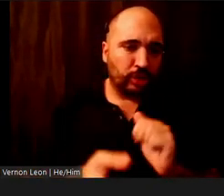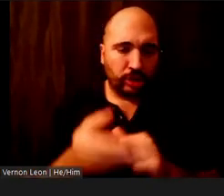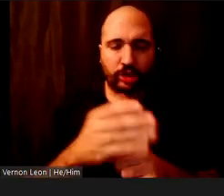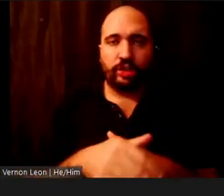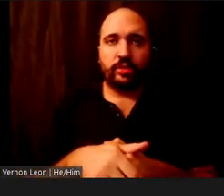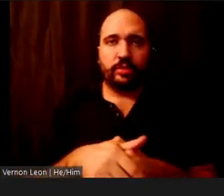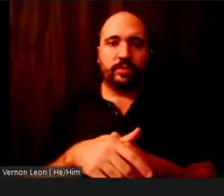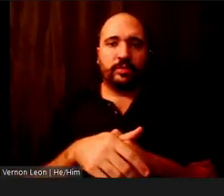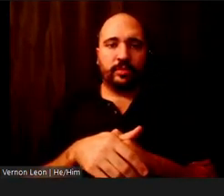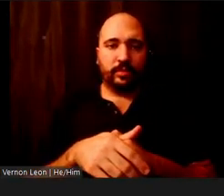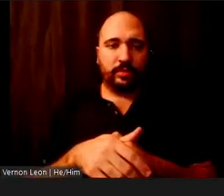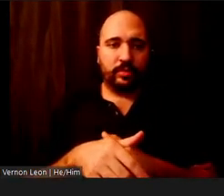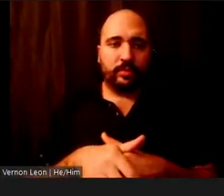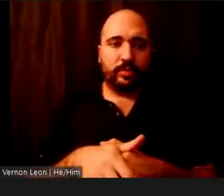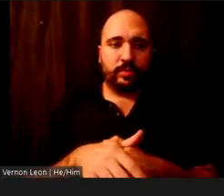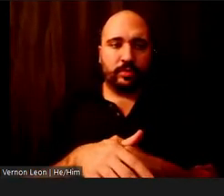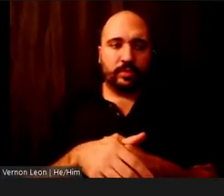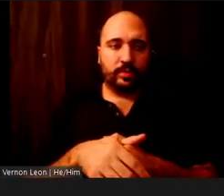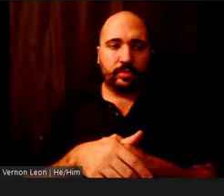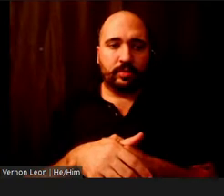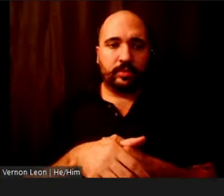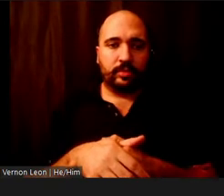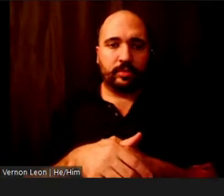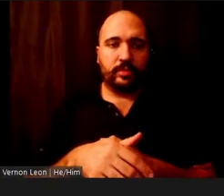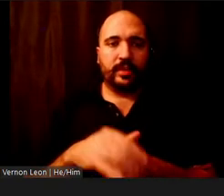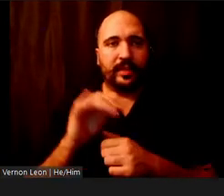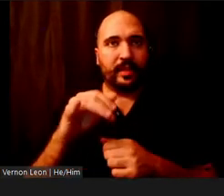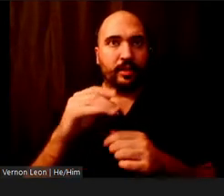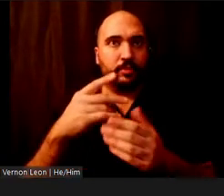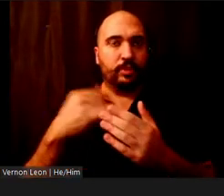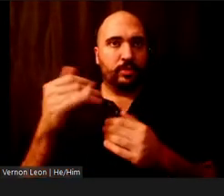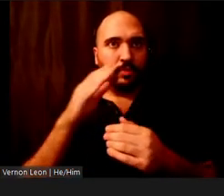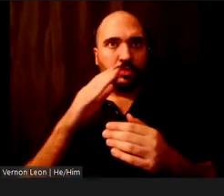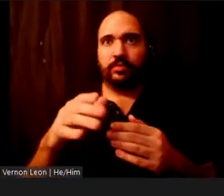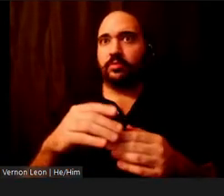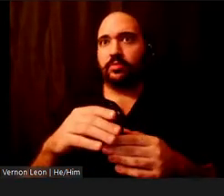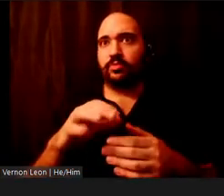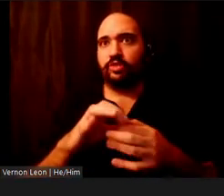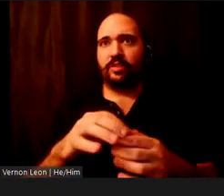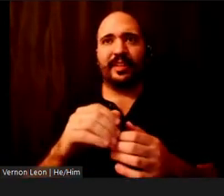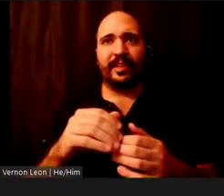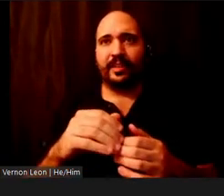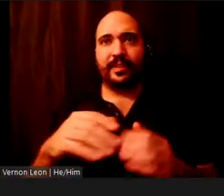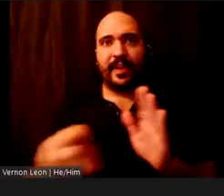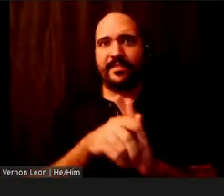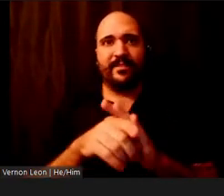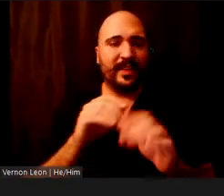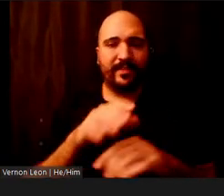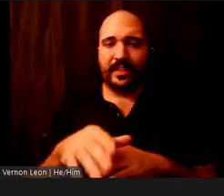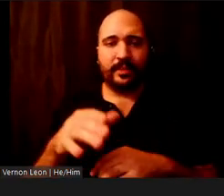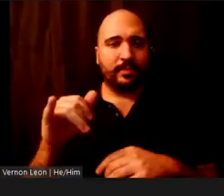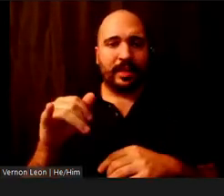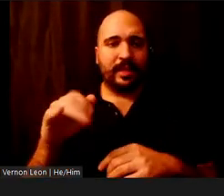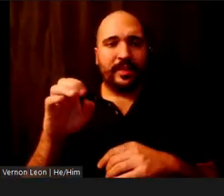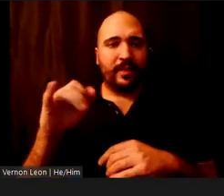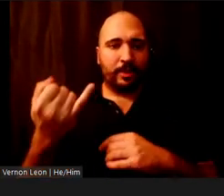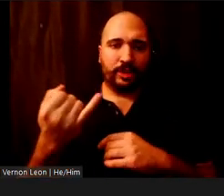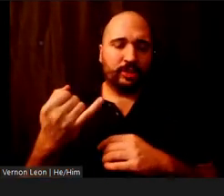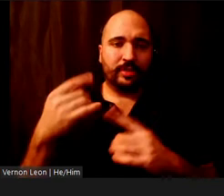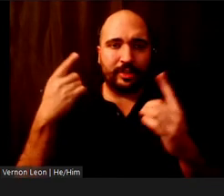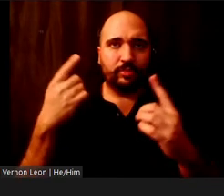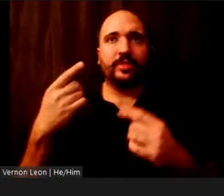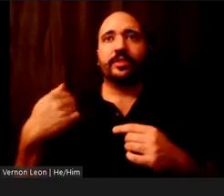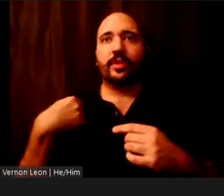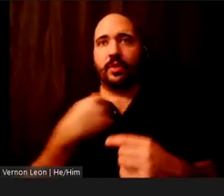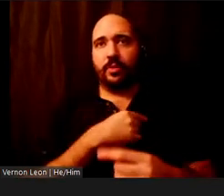We then determine whether the project would result in adverse effects on environmental justice populations or communities. We consider mitigations for those